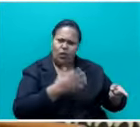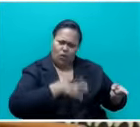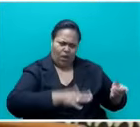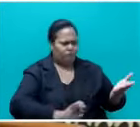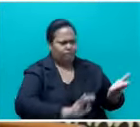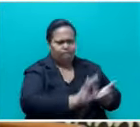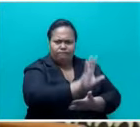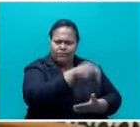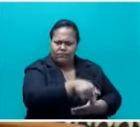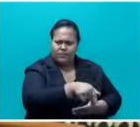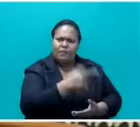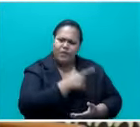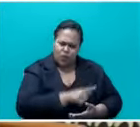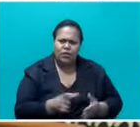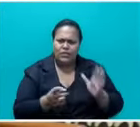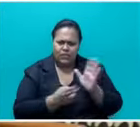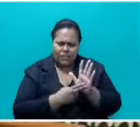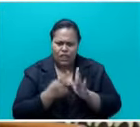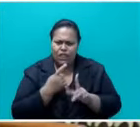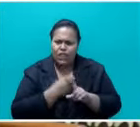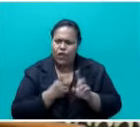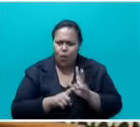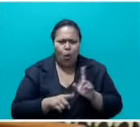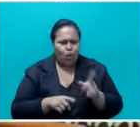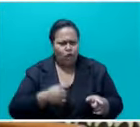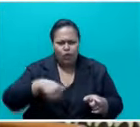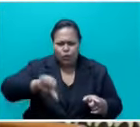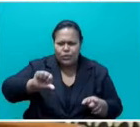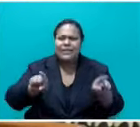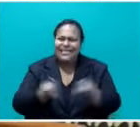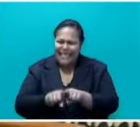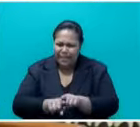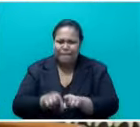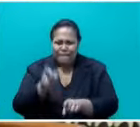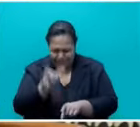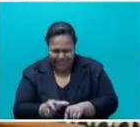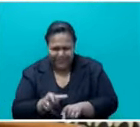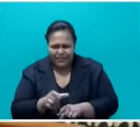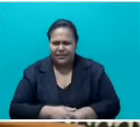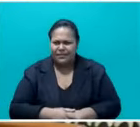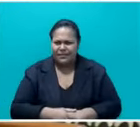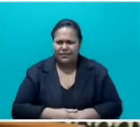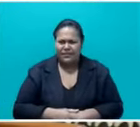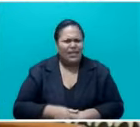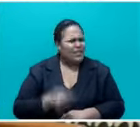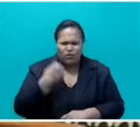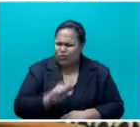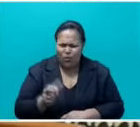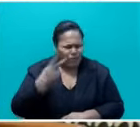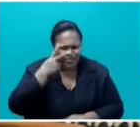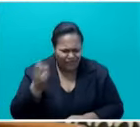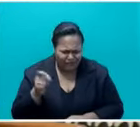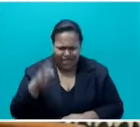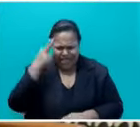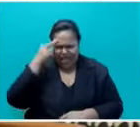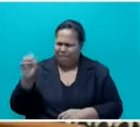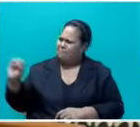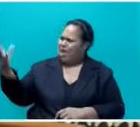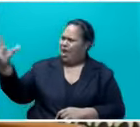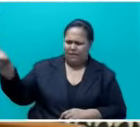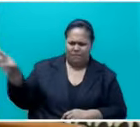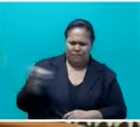has been using and known as the same person, no identity crisis, no identity theft, as claimed by the AG when he moved the